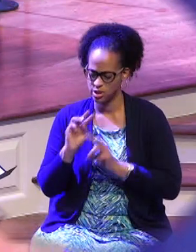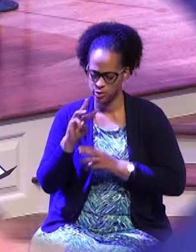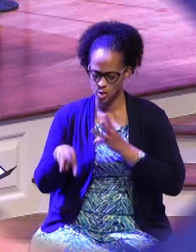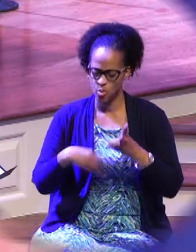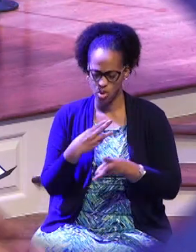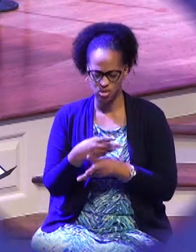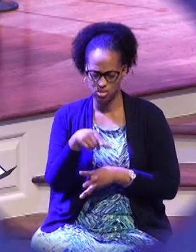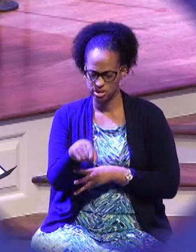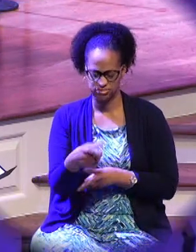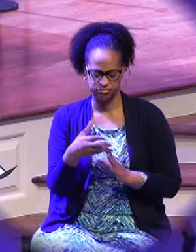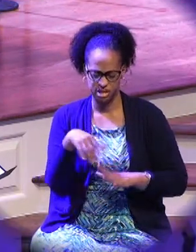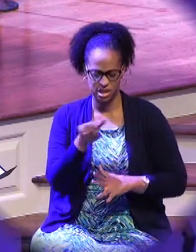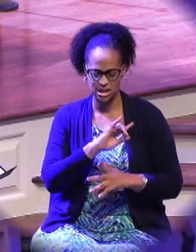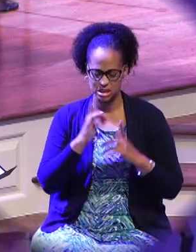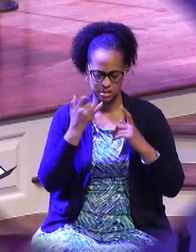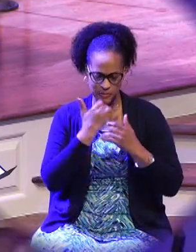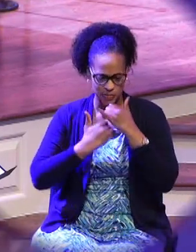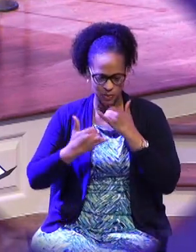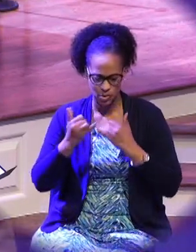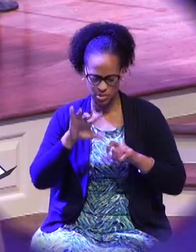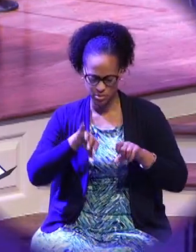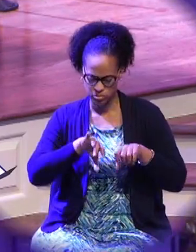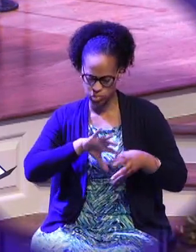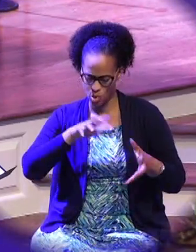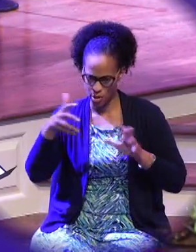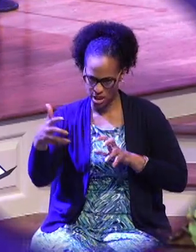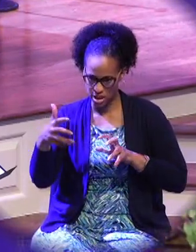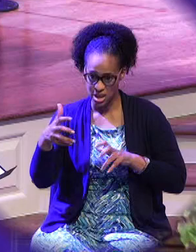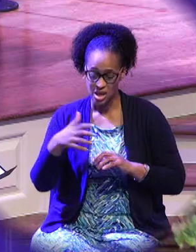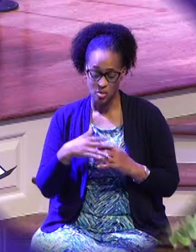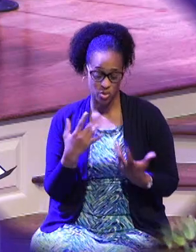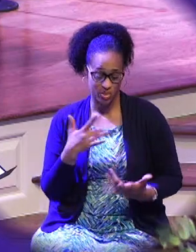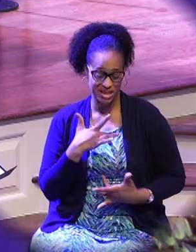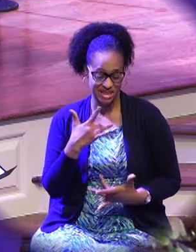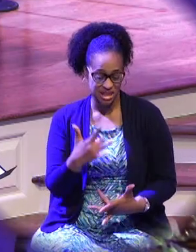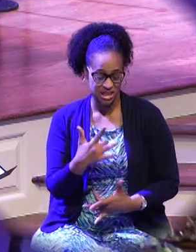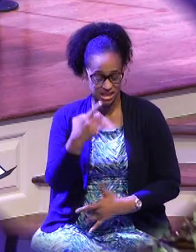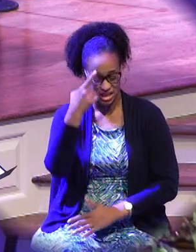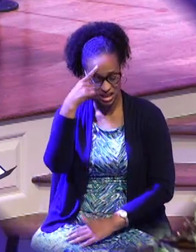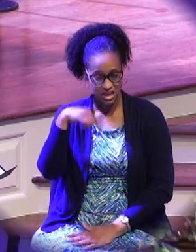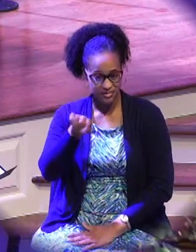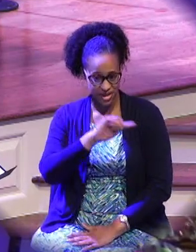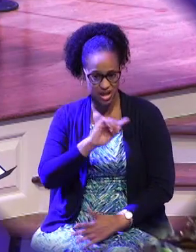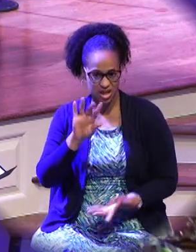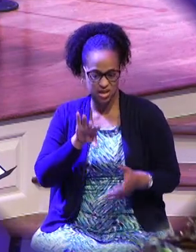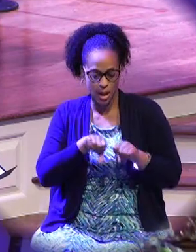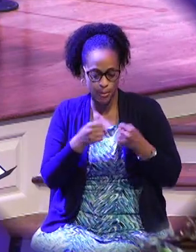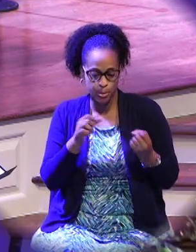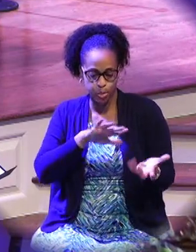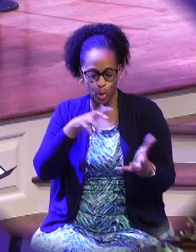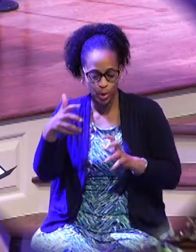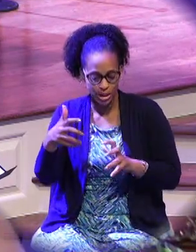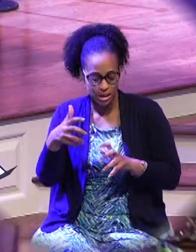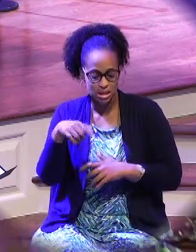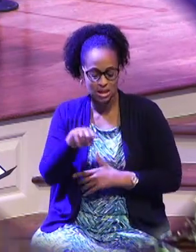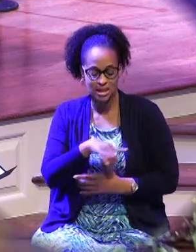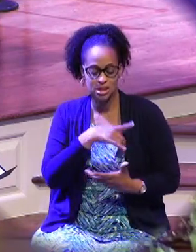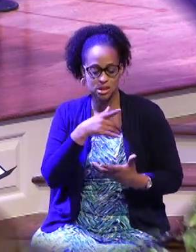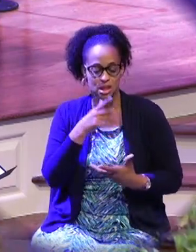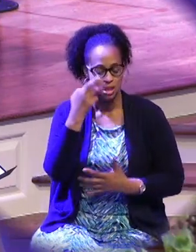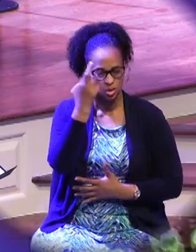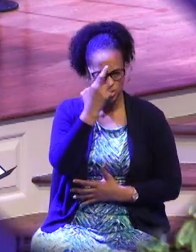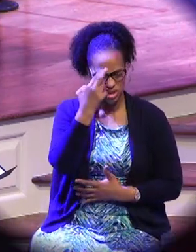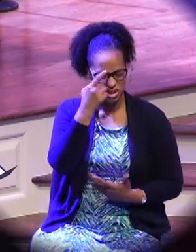is broken. But in our brokenness, what we tend to do is think the brokenness is really rooted somewhere